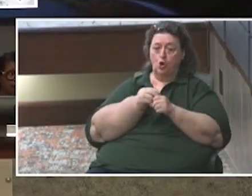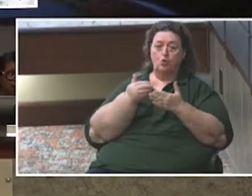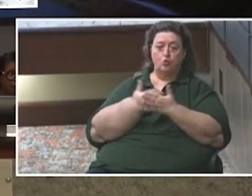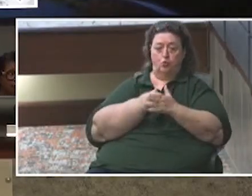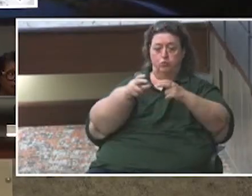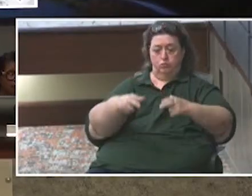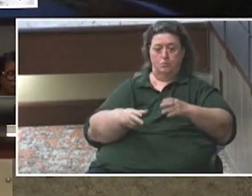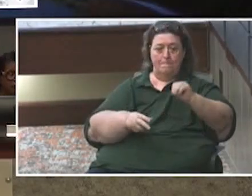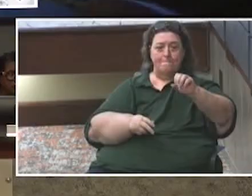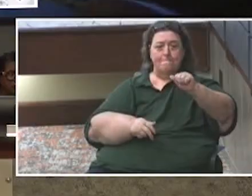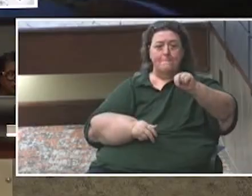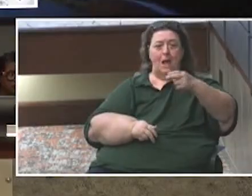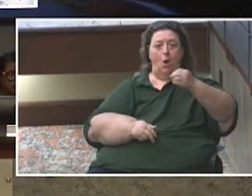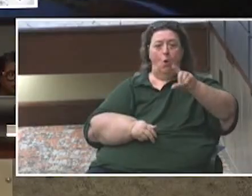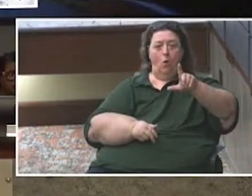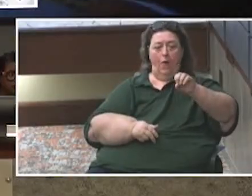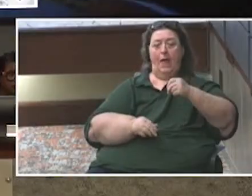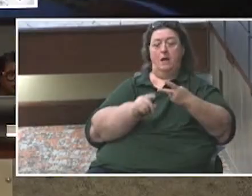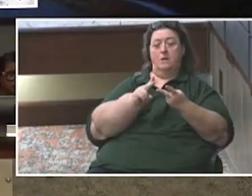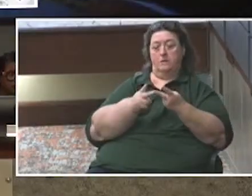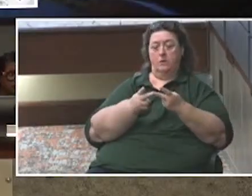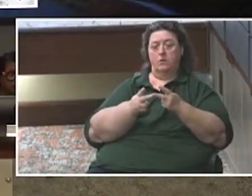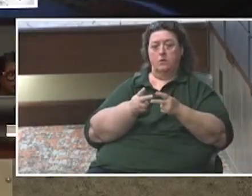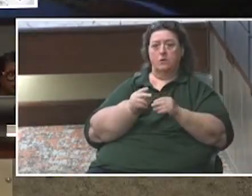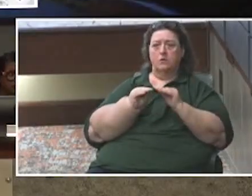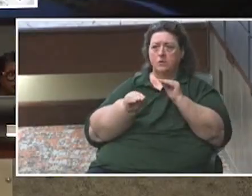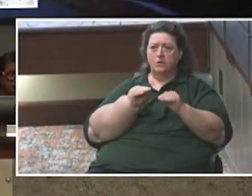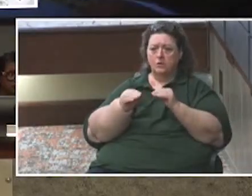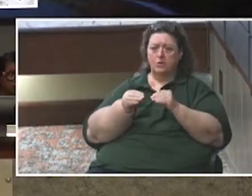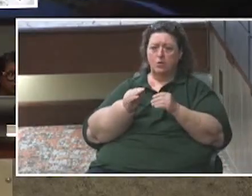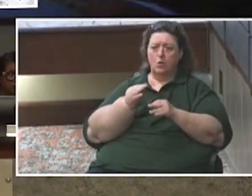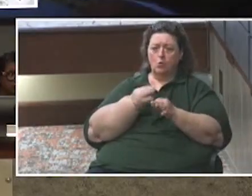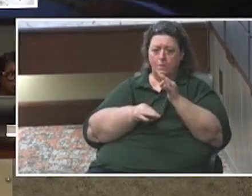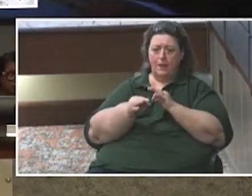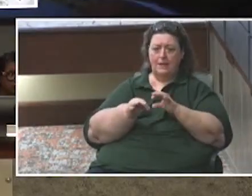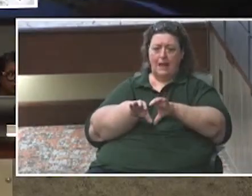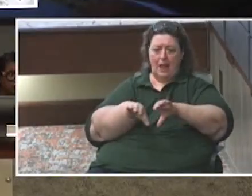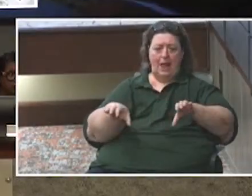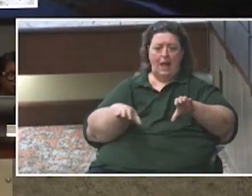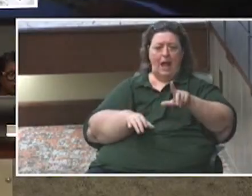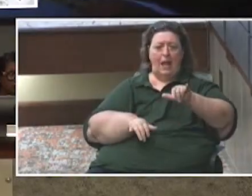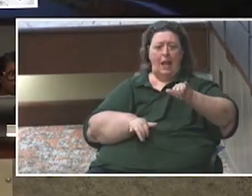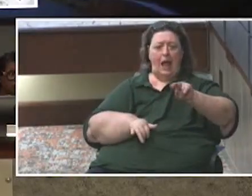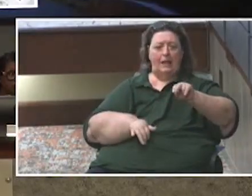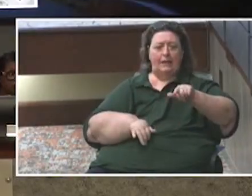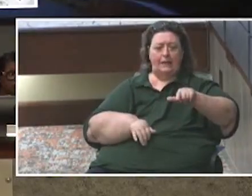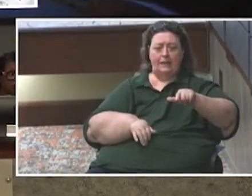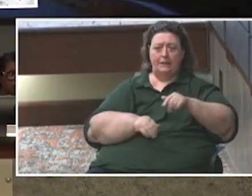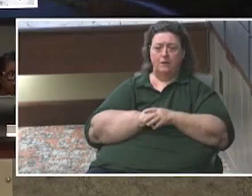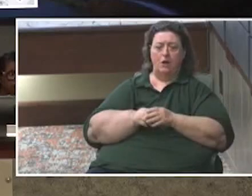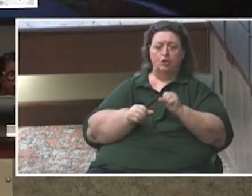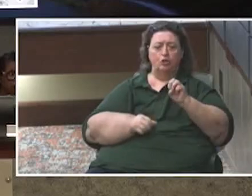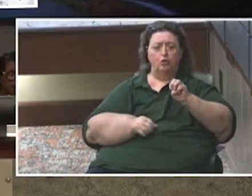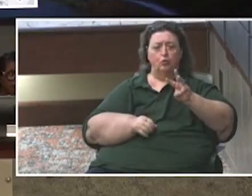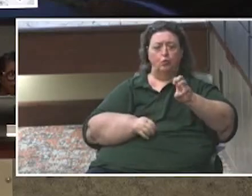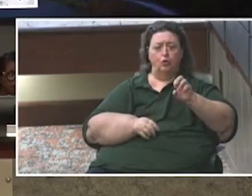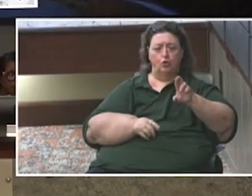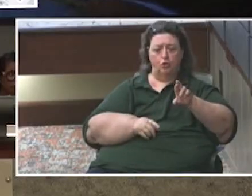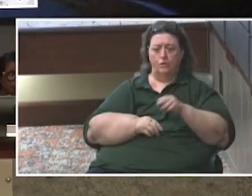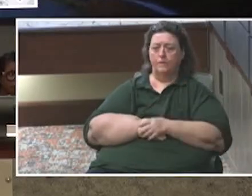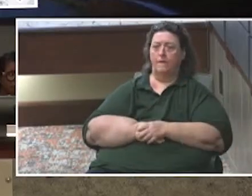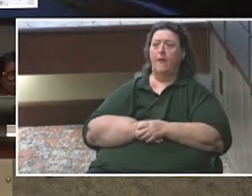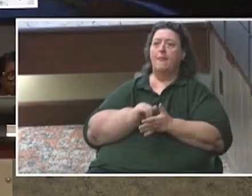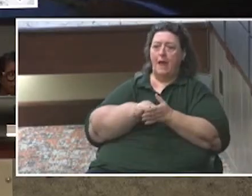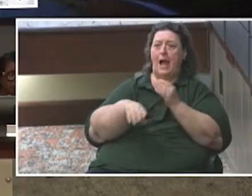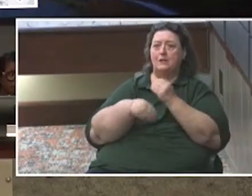and the third phase will consist of cure-in-place lining of the repaired sewer line. Staff will seek council authorization for the additional phases